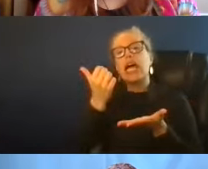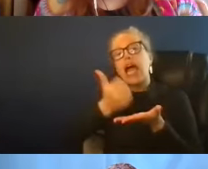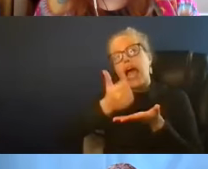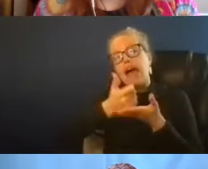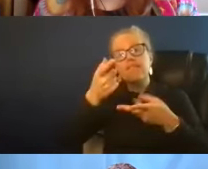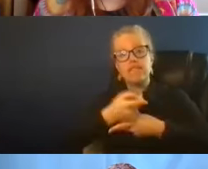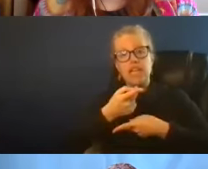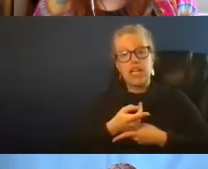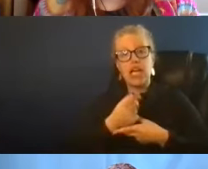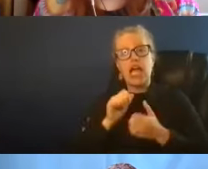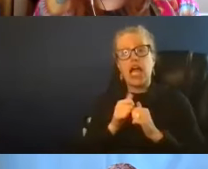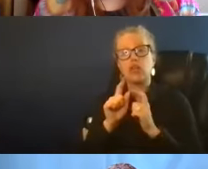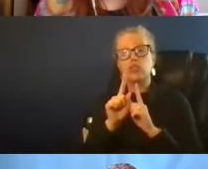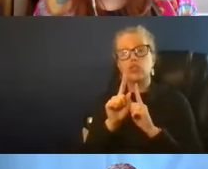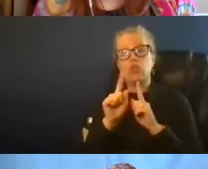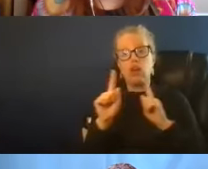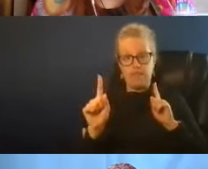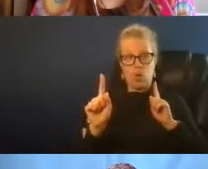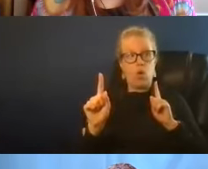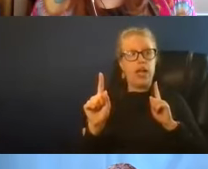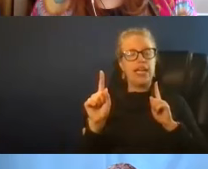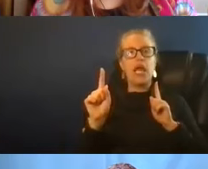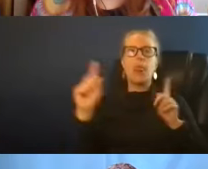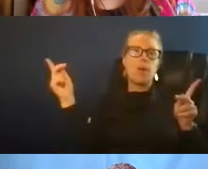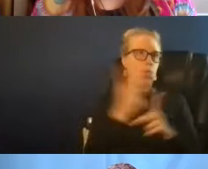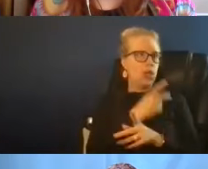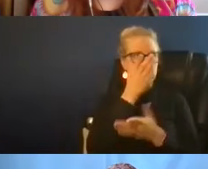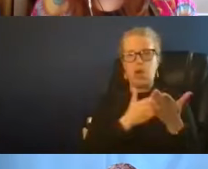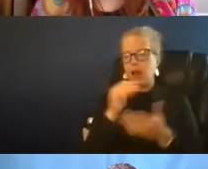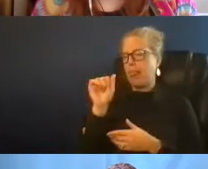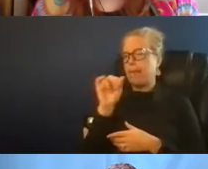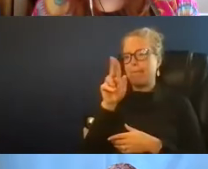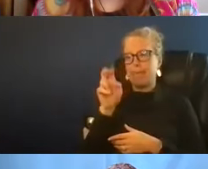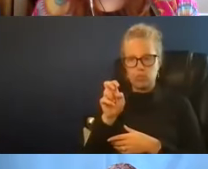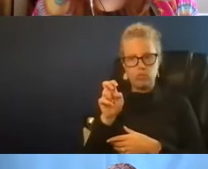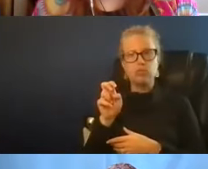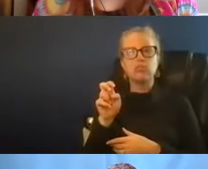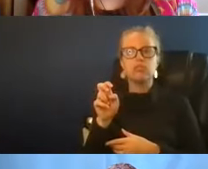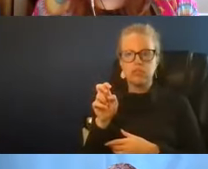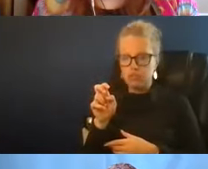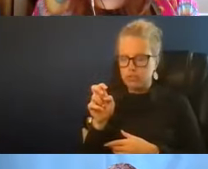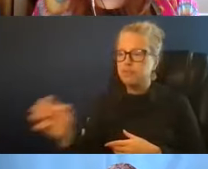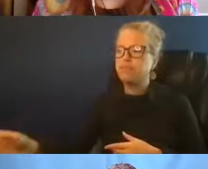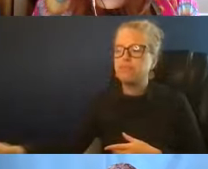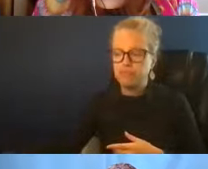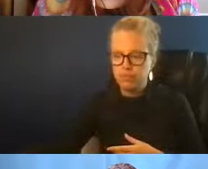to avoid the worst of it, how to avoid the worst of the abuse. And